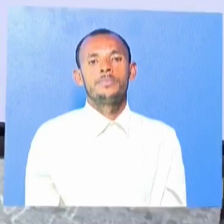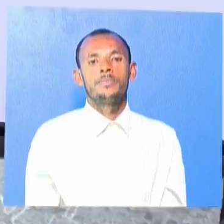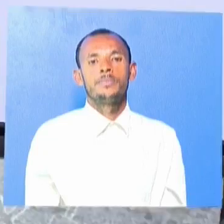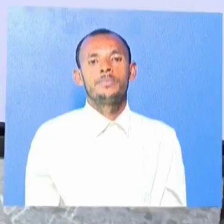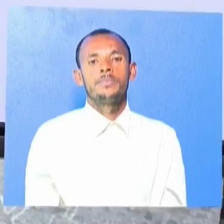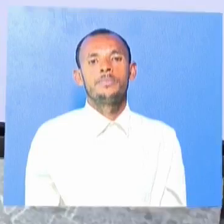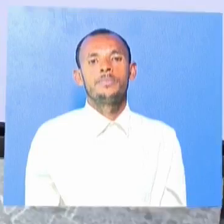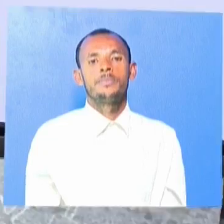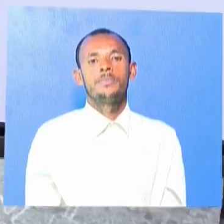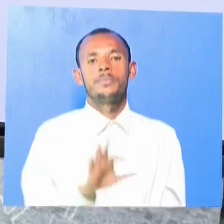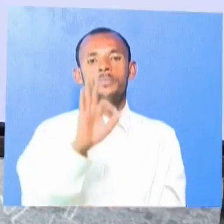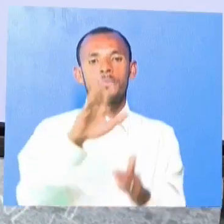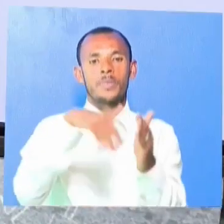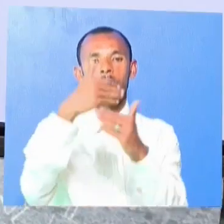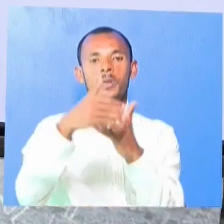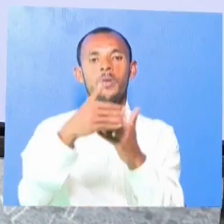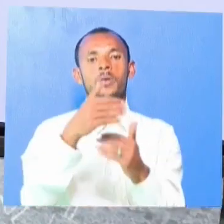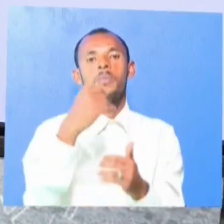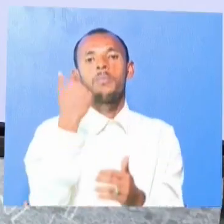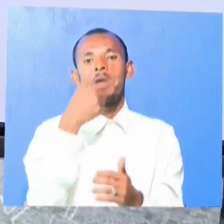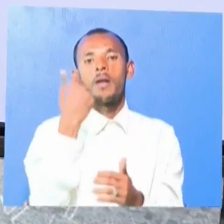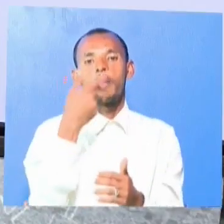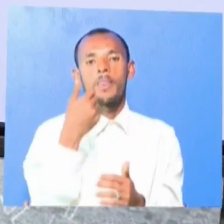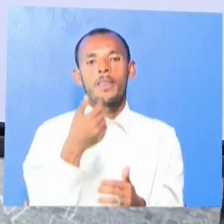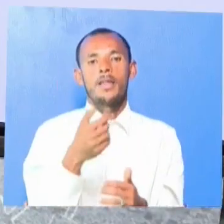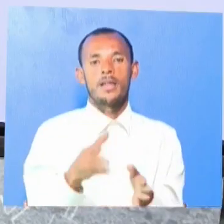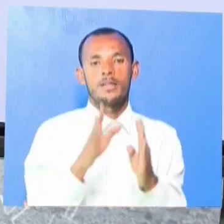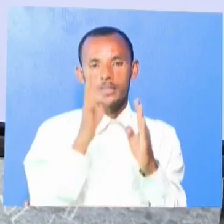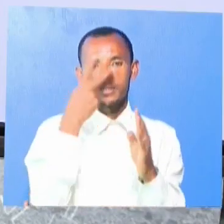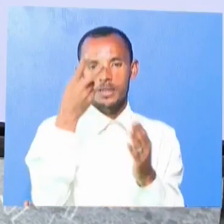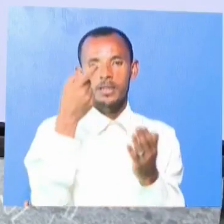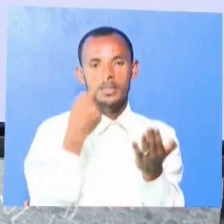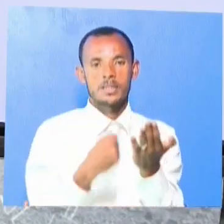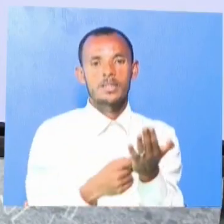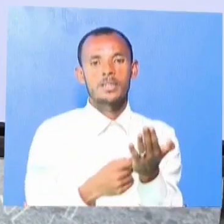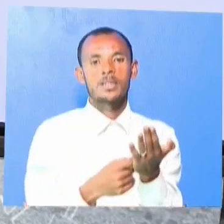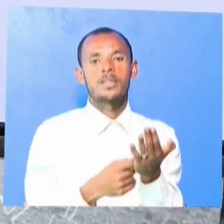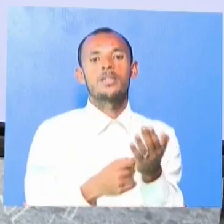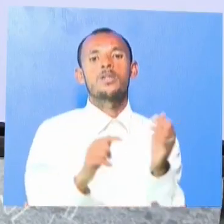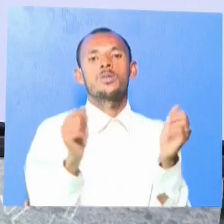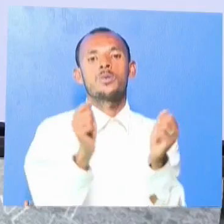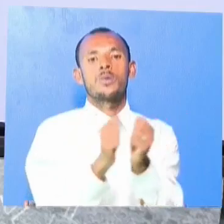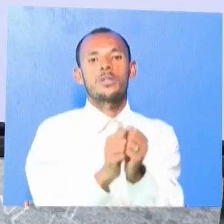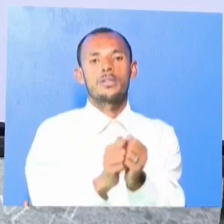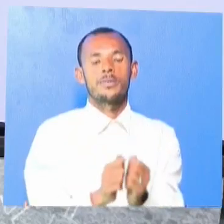What is successor of 9? Let's see this together.